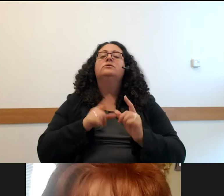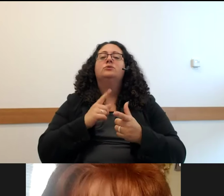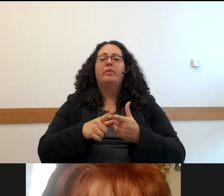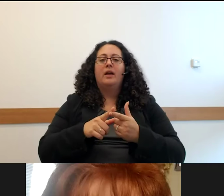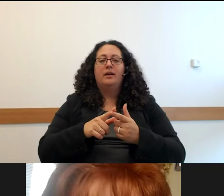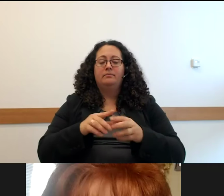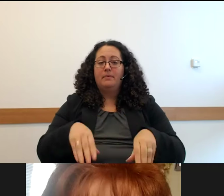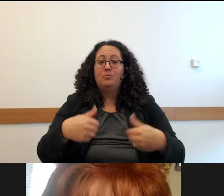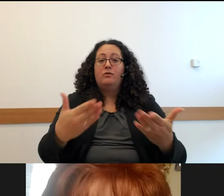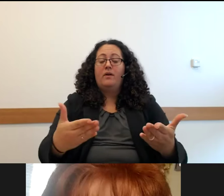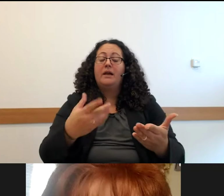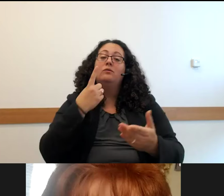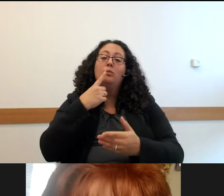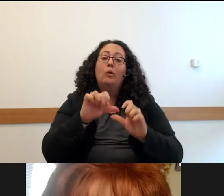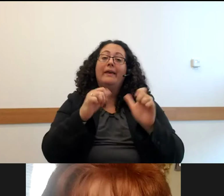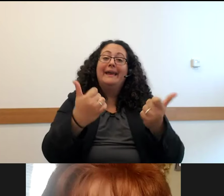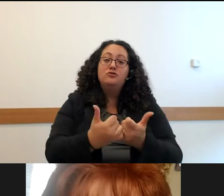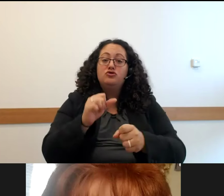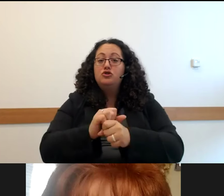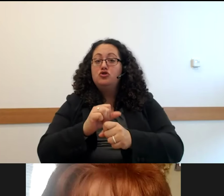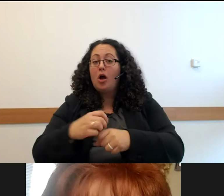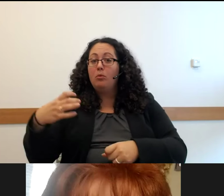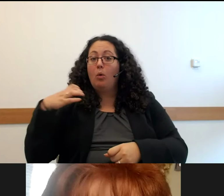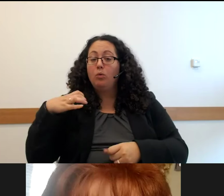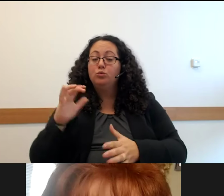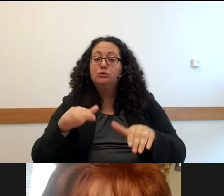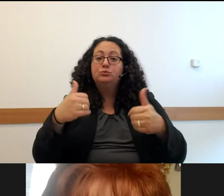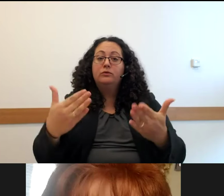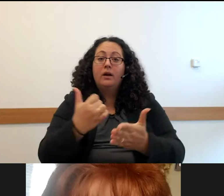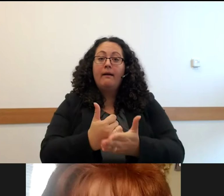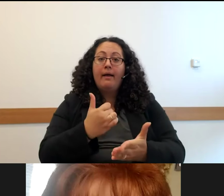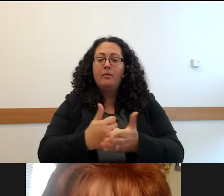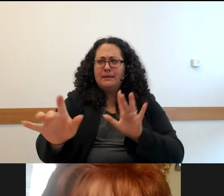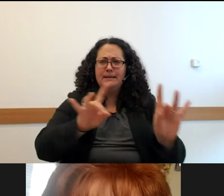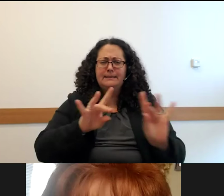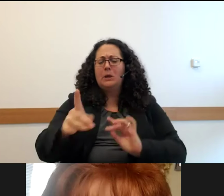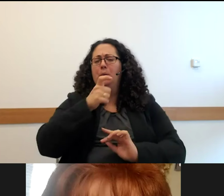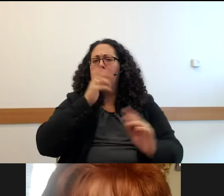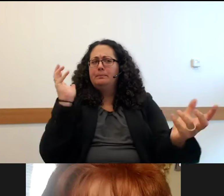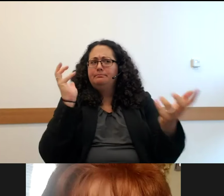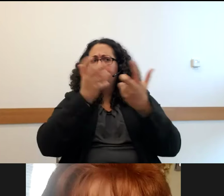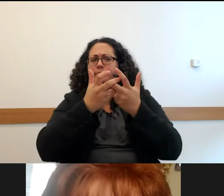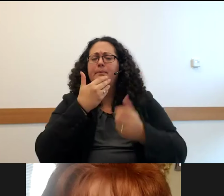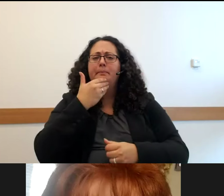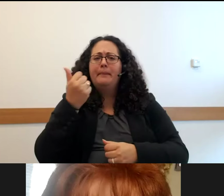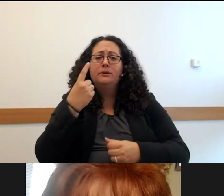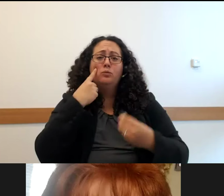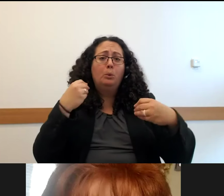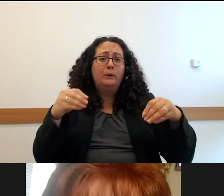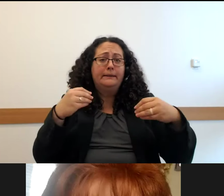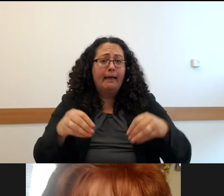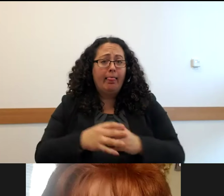job, the agencies, the job coaches. They were selecting the candidates that they thought they would be a good fit for retail.